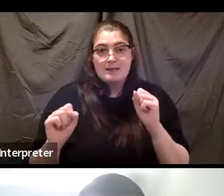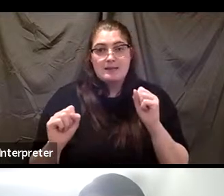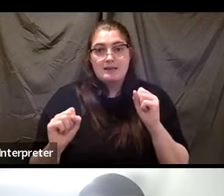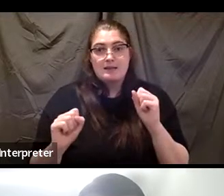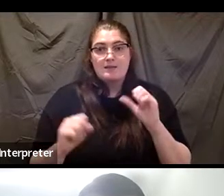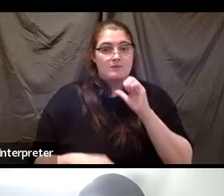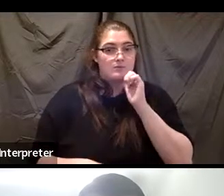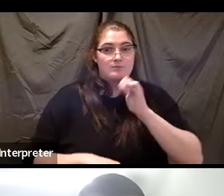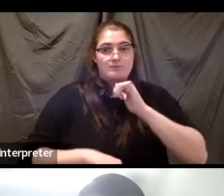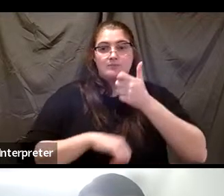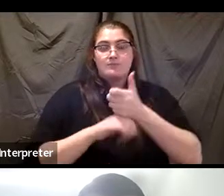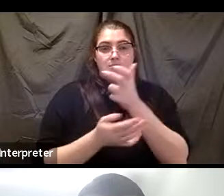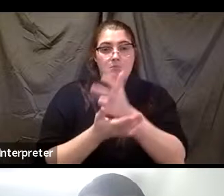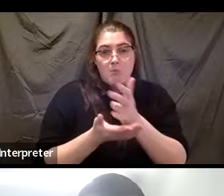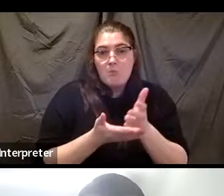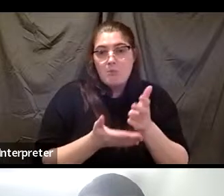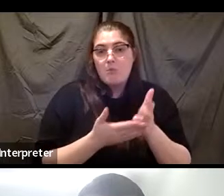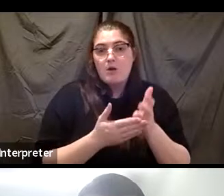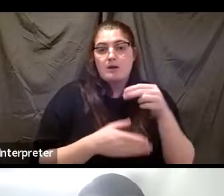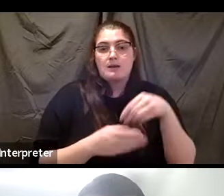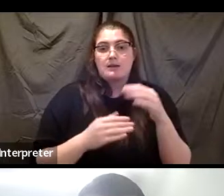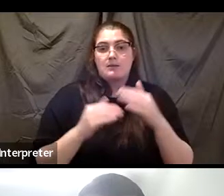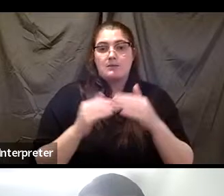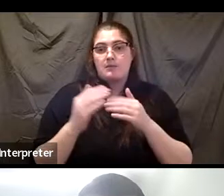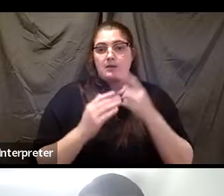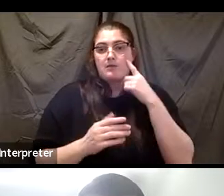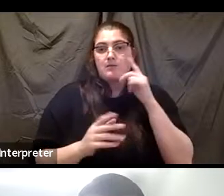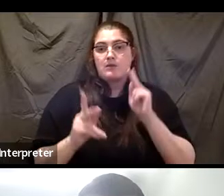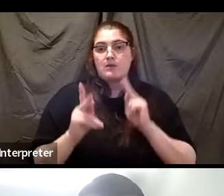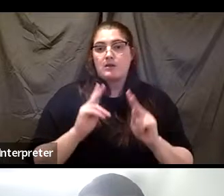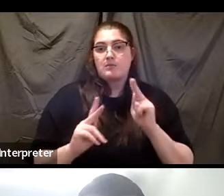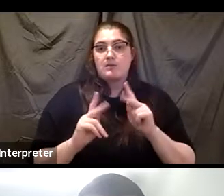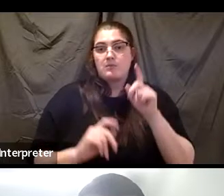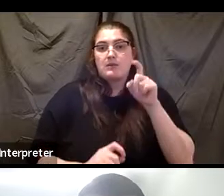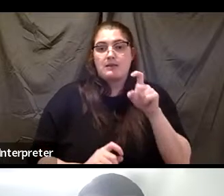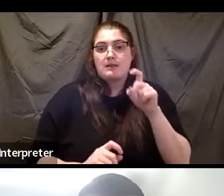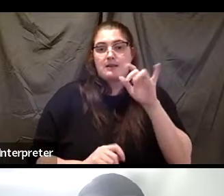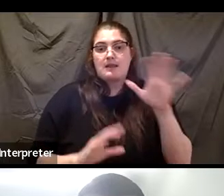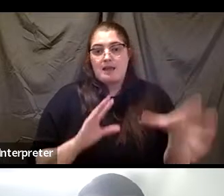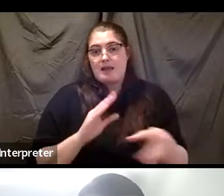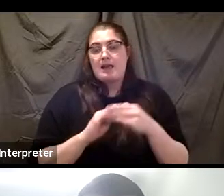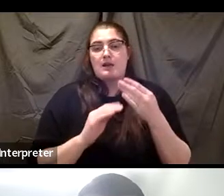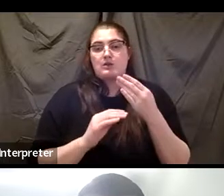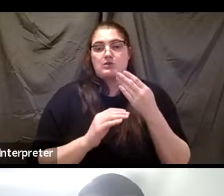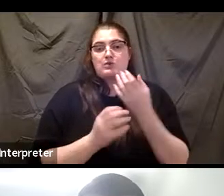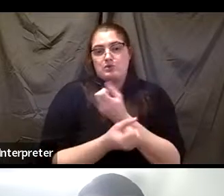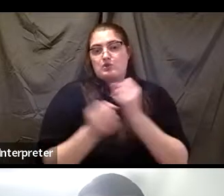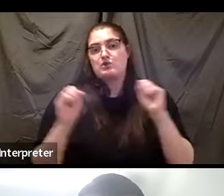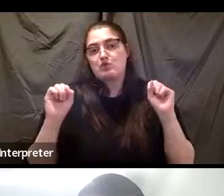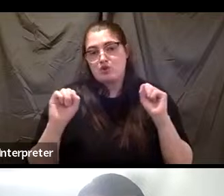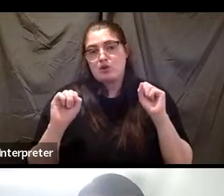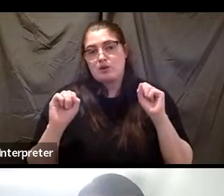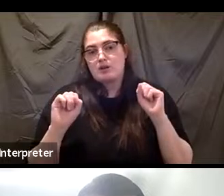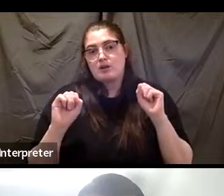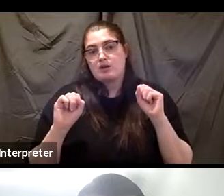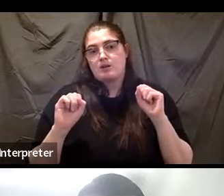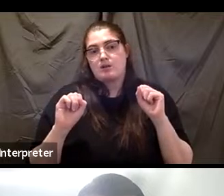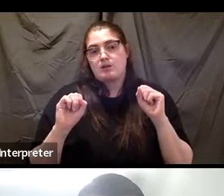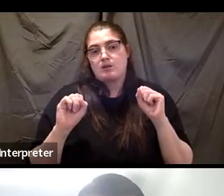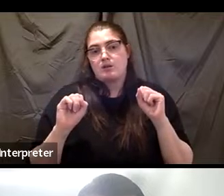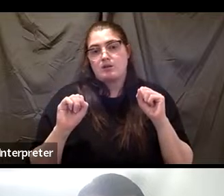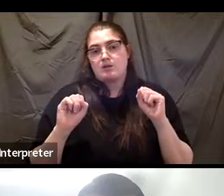place parking spaces in this building for those kind of folks that need that extra sense of security to secure their vehicle,